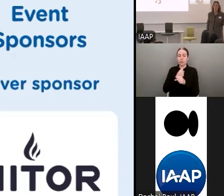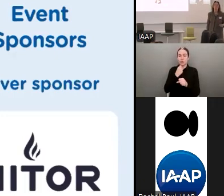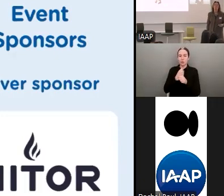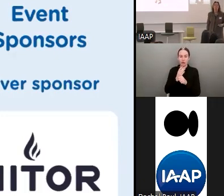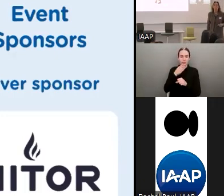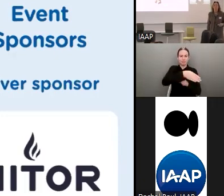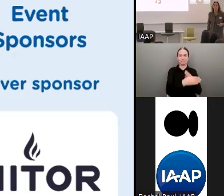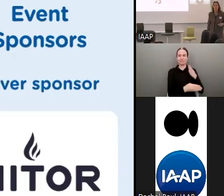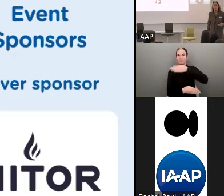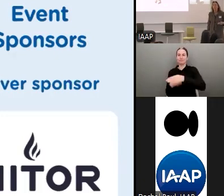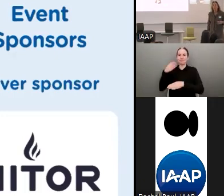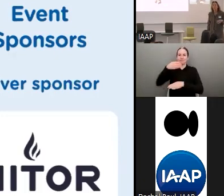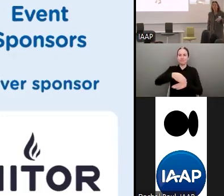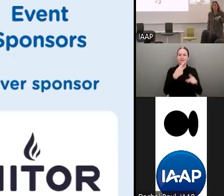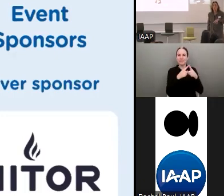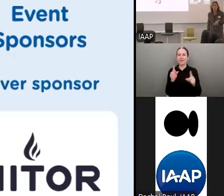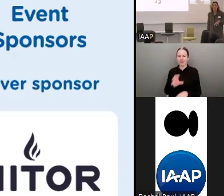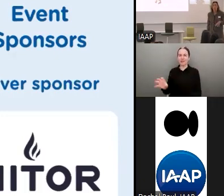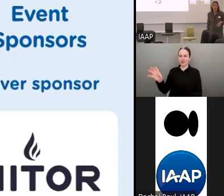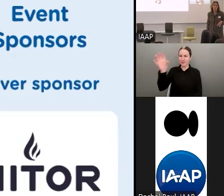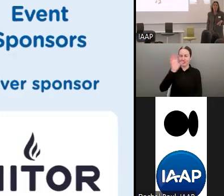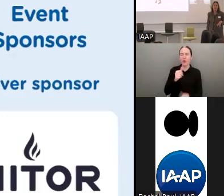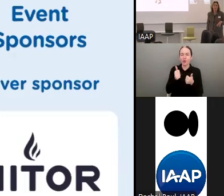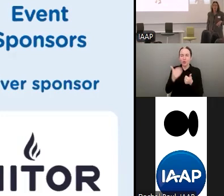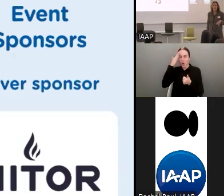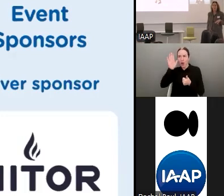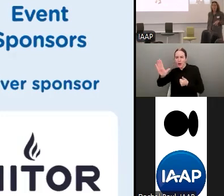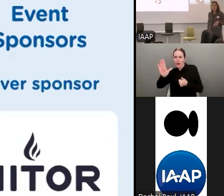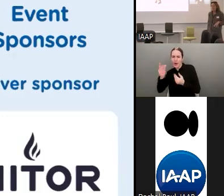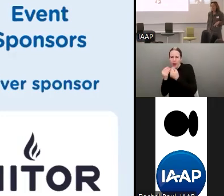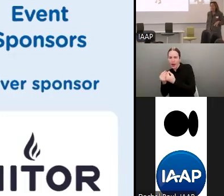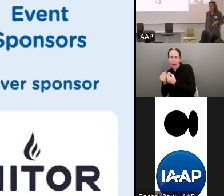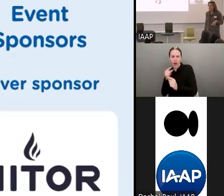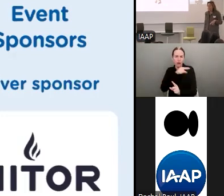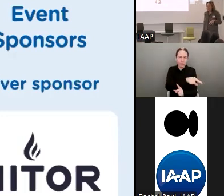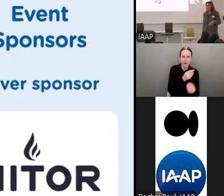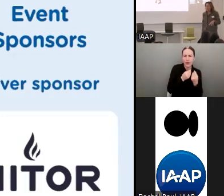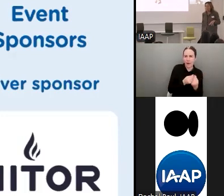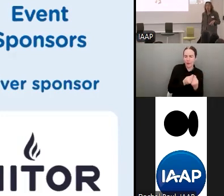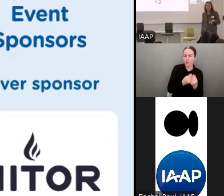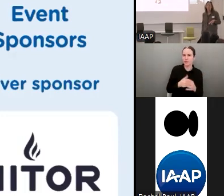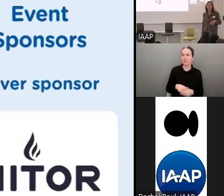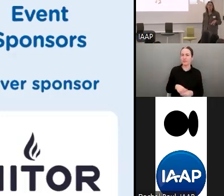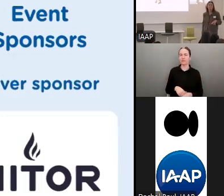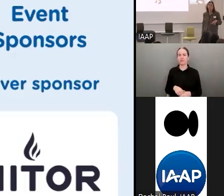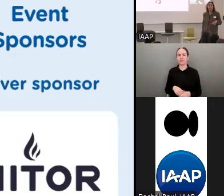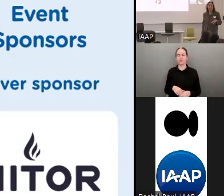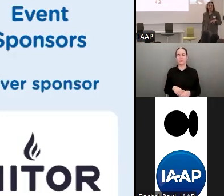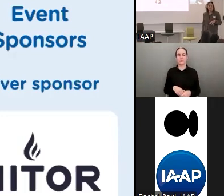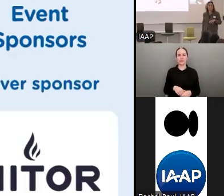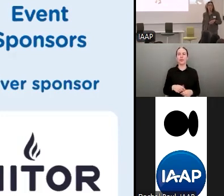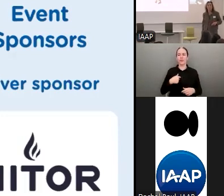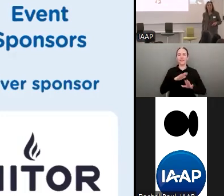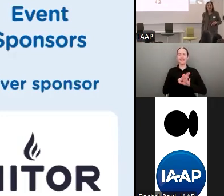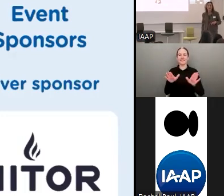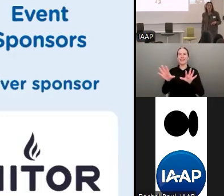goes, of course, for the whole of EU. But we are now focusing on the Nordics and the Baltics. And that is why we have invited a